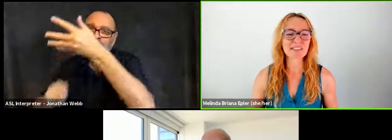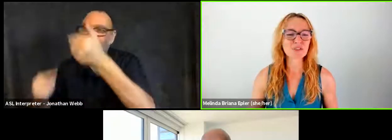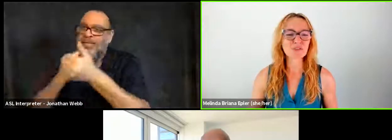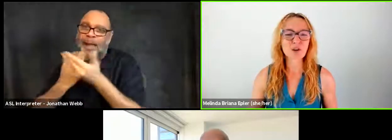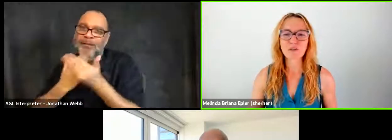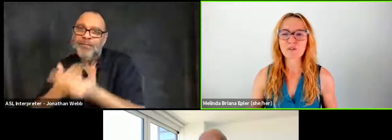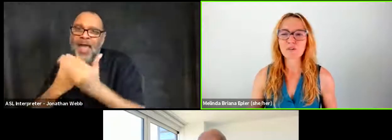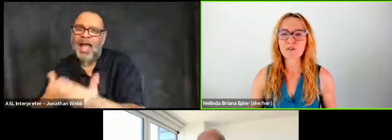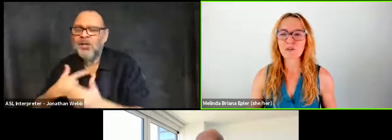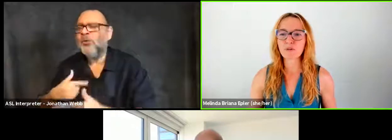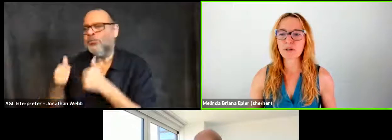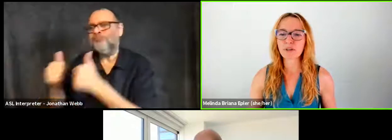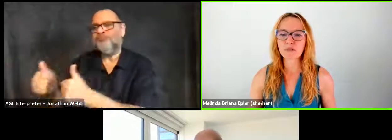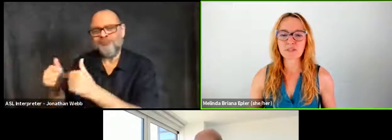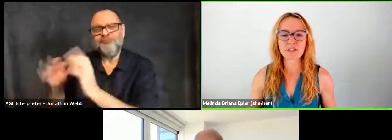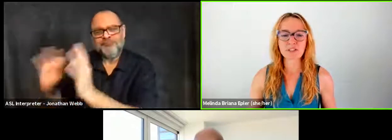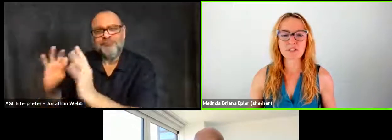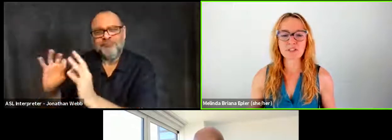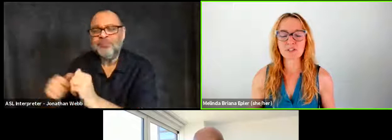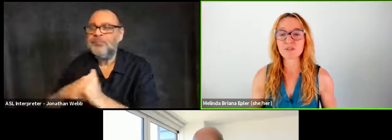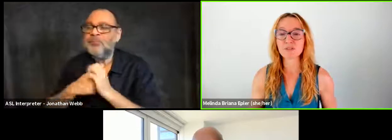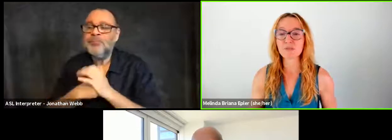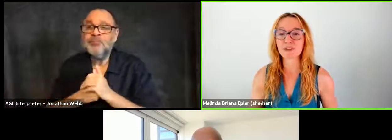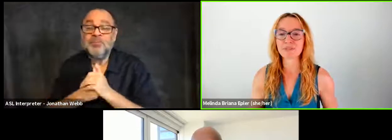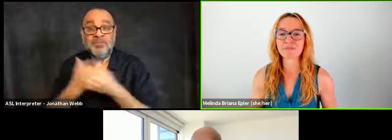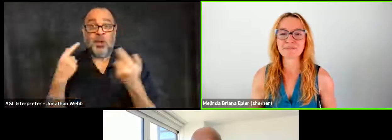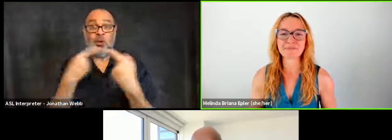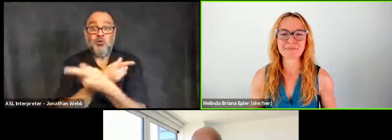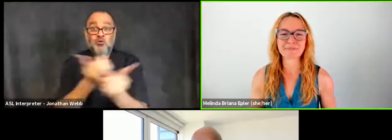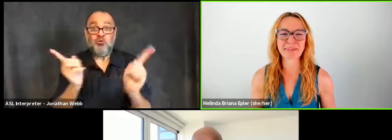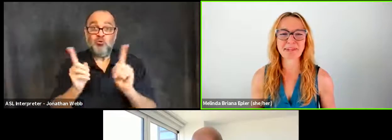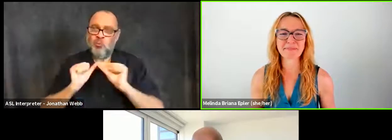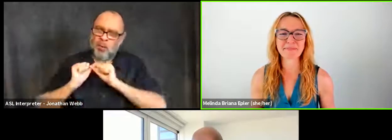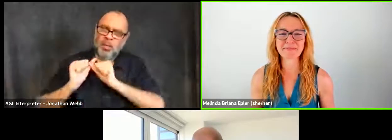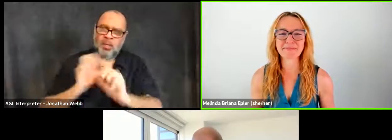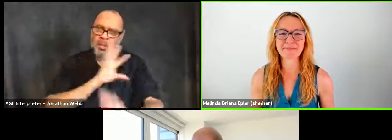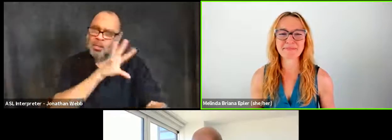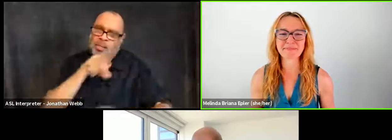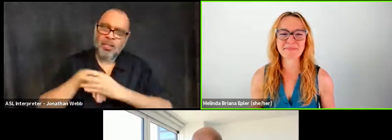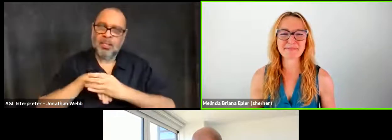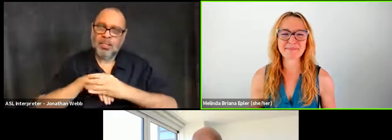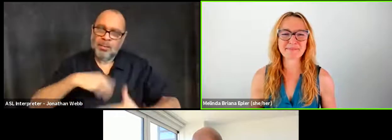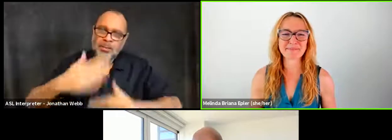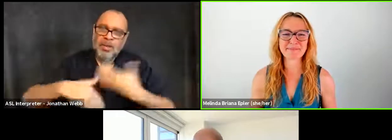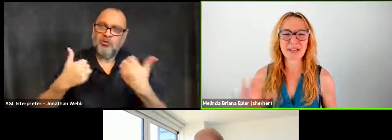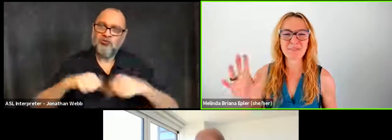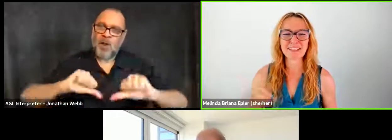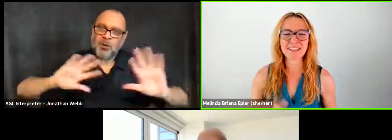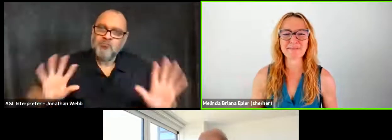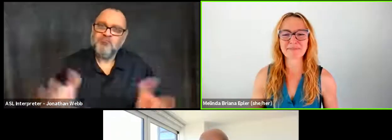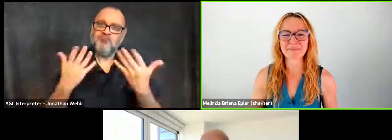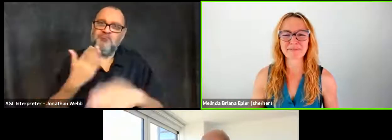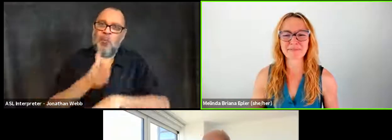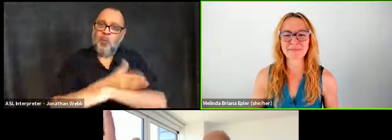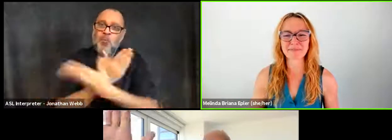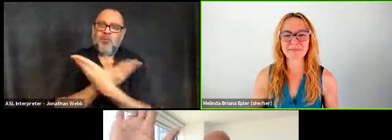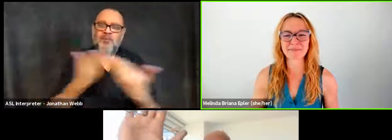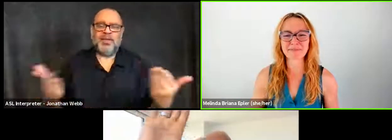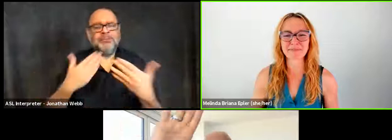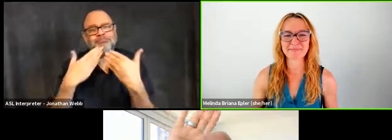And thanks to you all for continuing to do this work. All right. Bye, everybody.